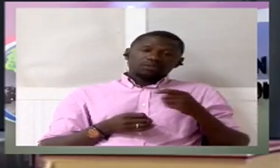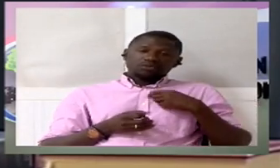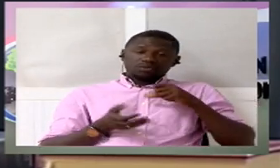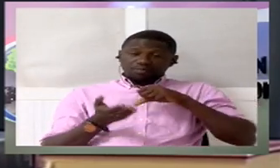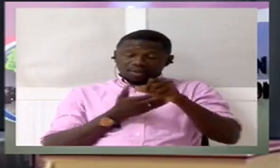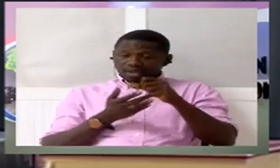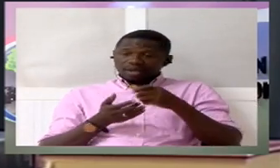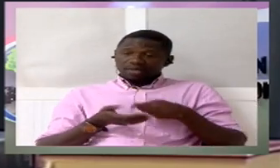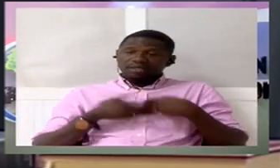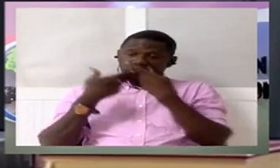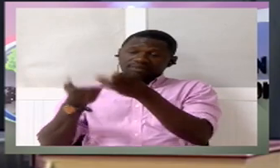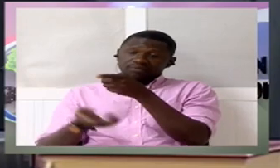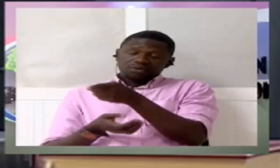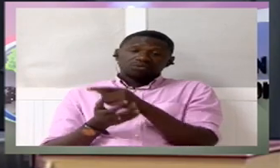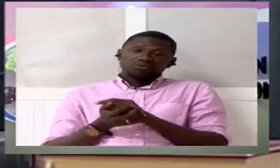give it to them.